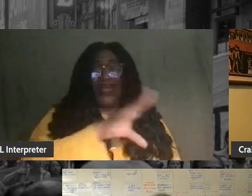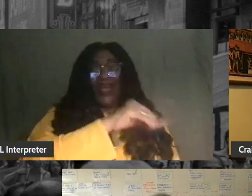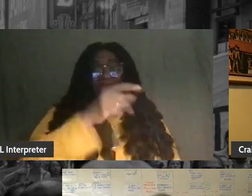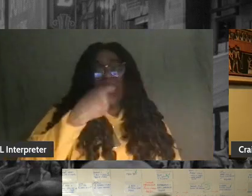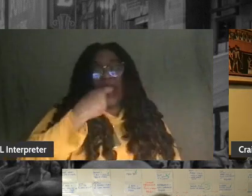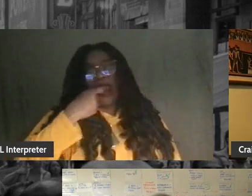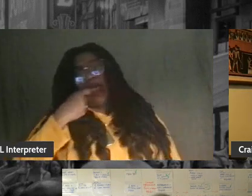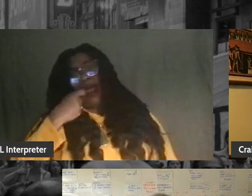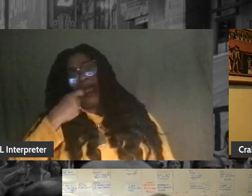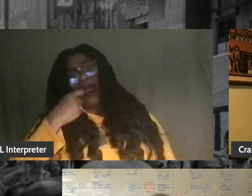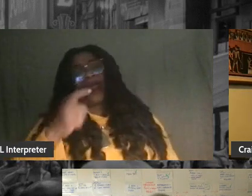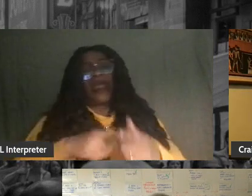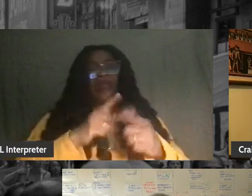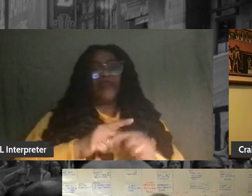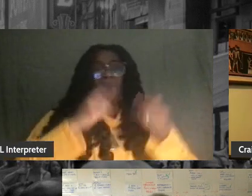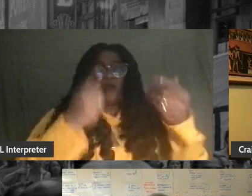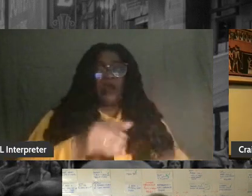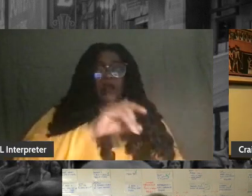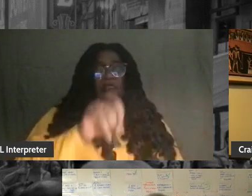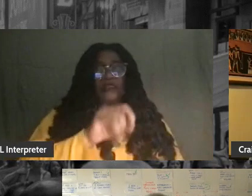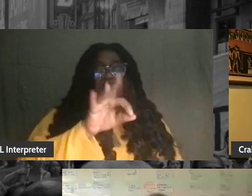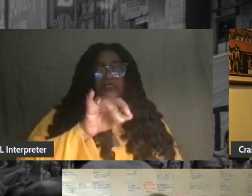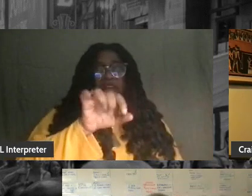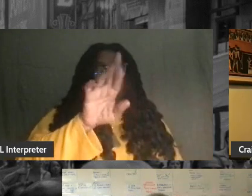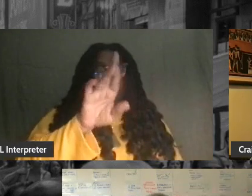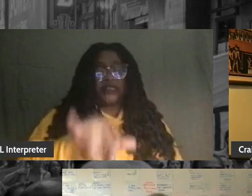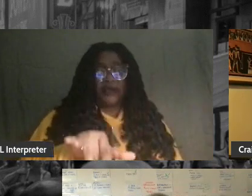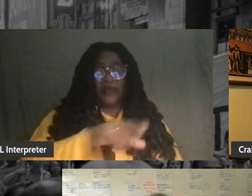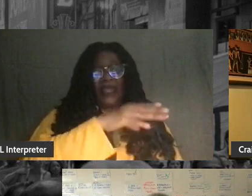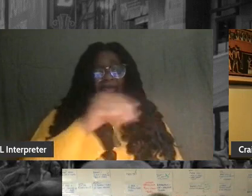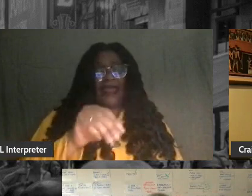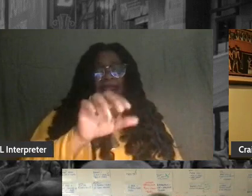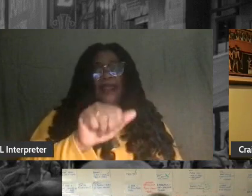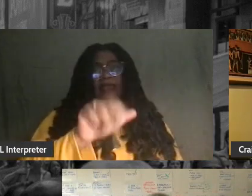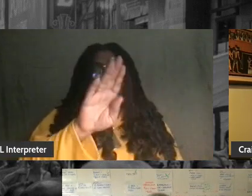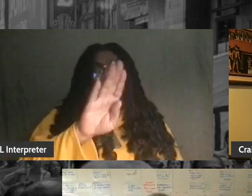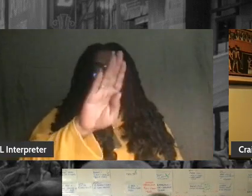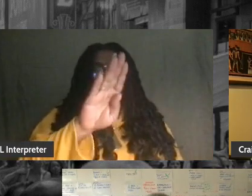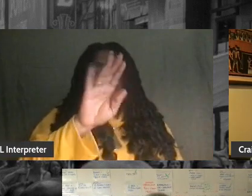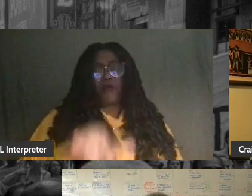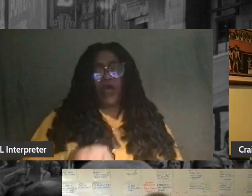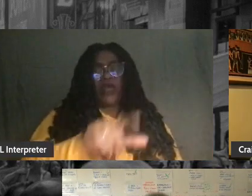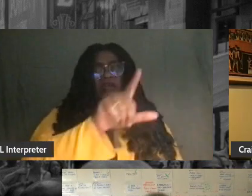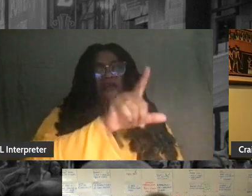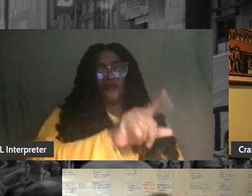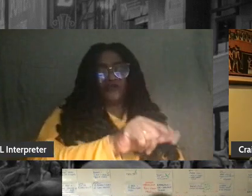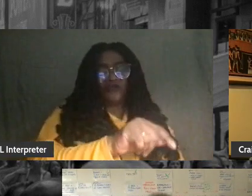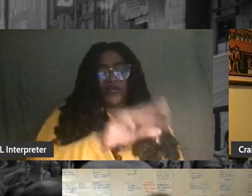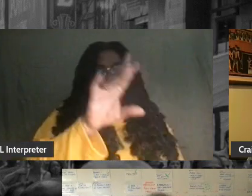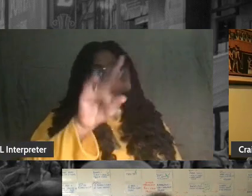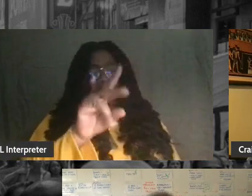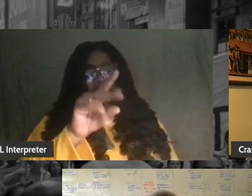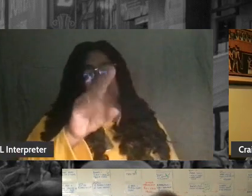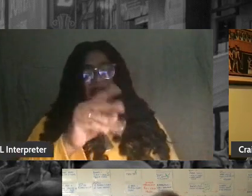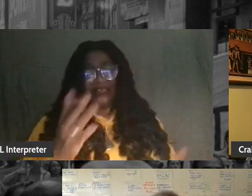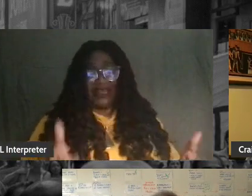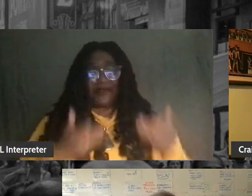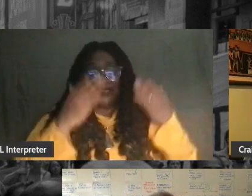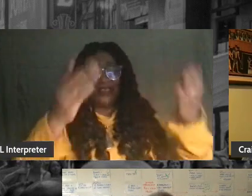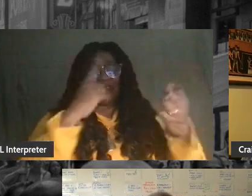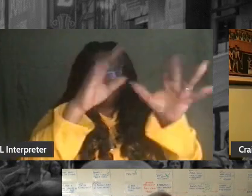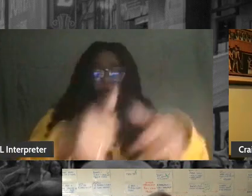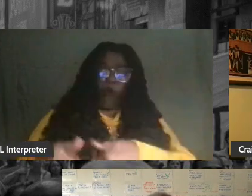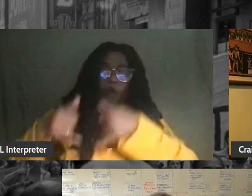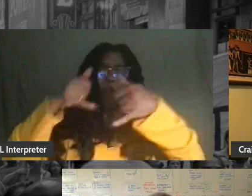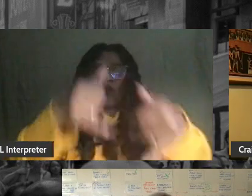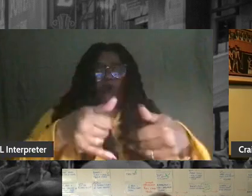the late Heath Ledger, Jeffrey Rush, and Abbey Cornish. In 2017, Luke was nominated for an Academy Award as the writer